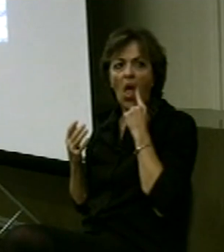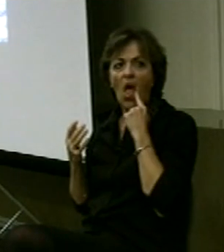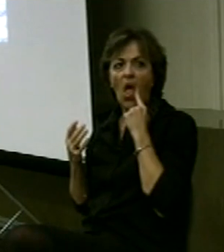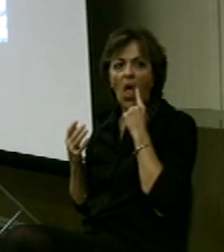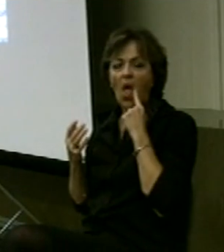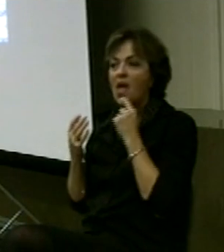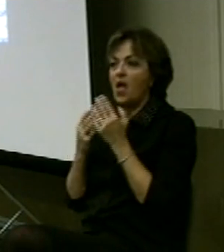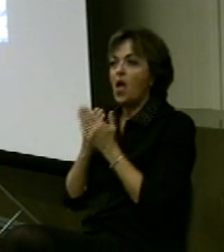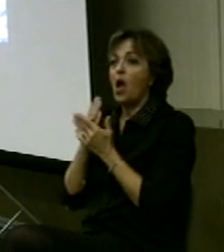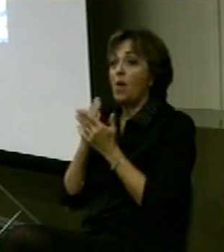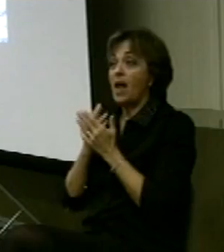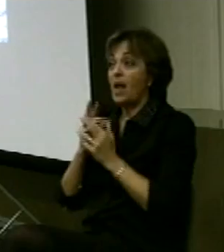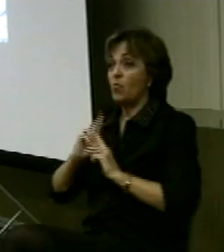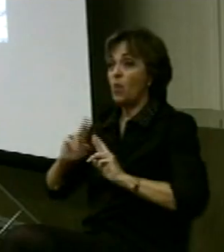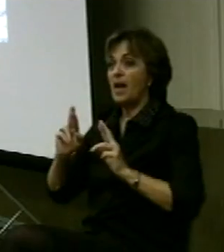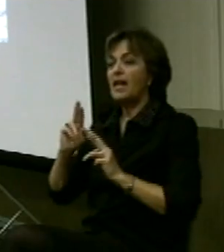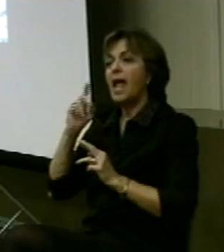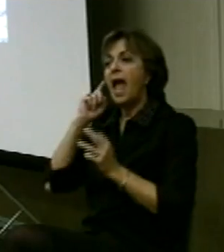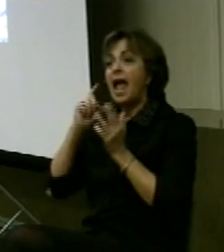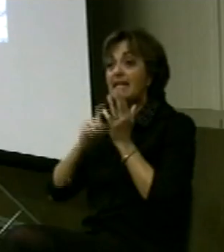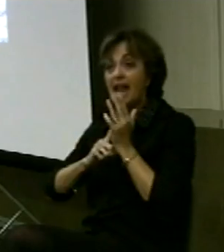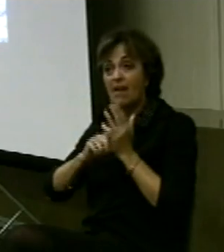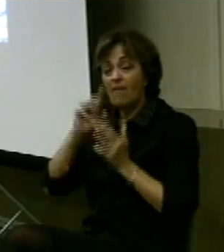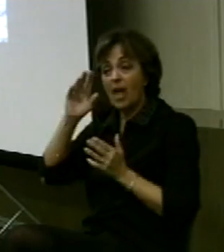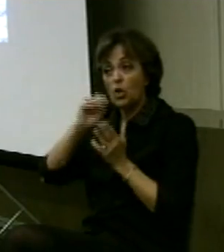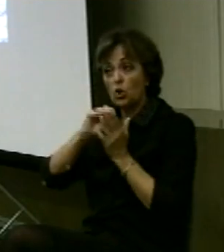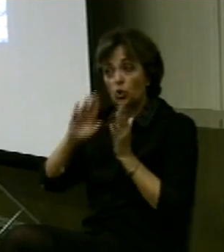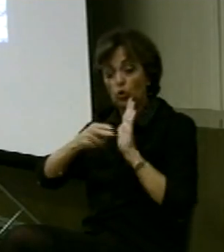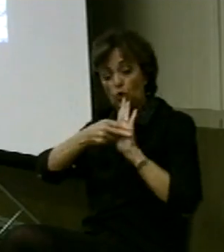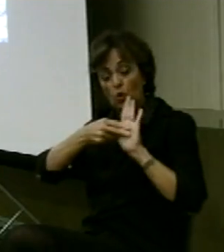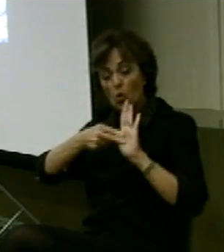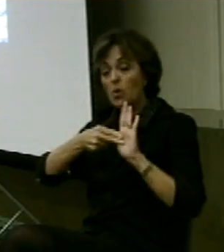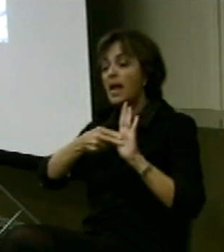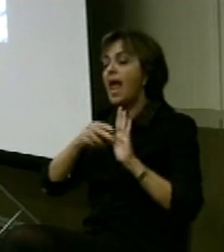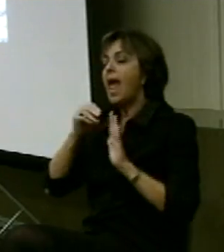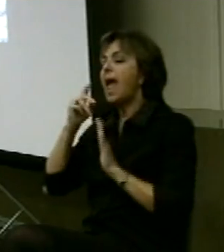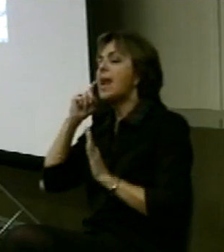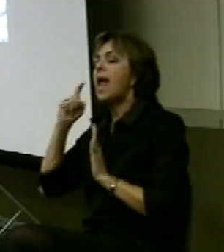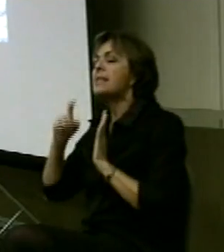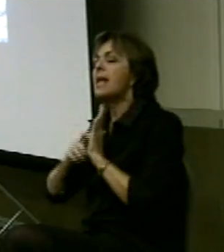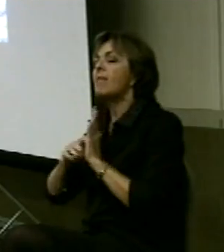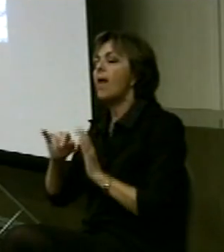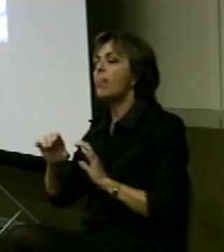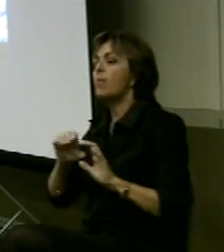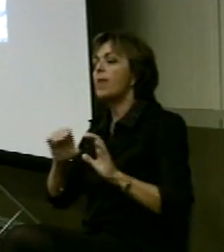All right, here we go. Ready? Identify your student and identify the behavior that you want to chart on.